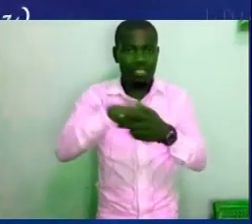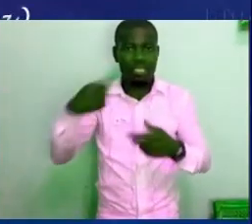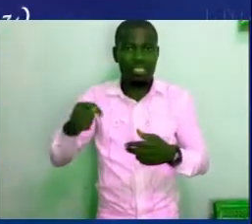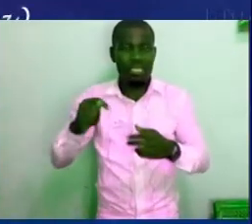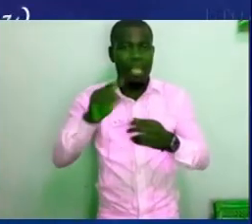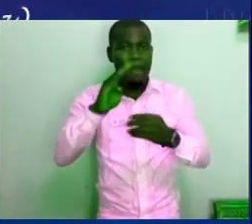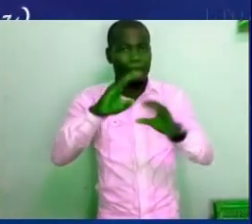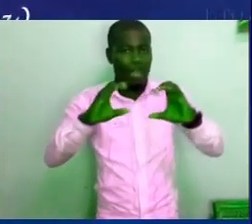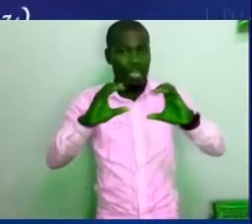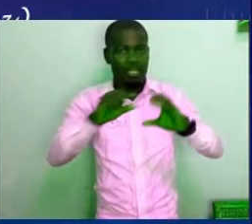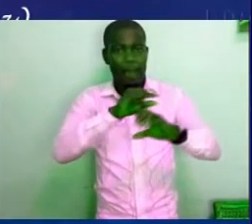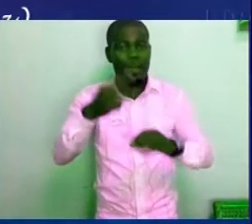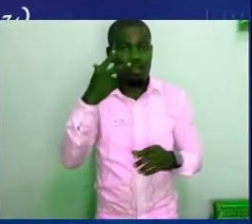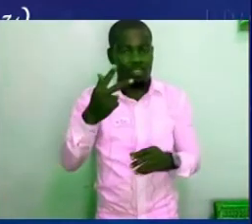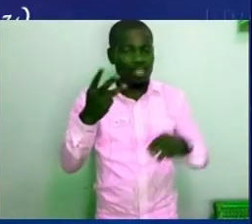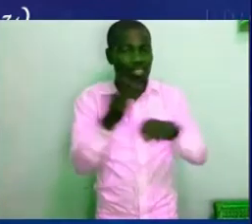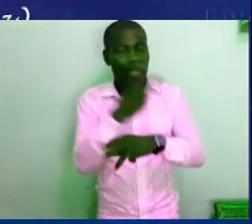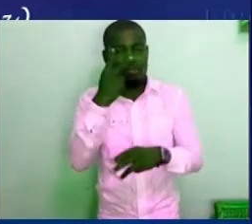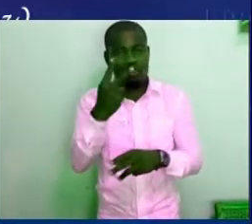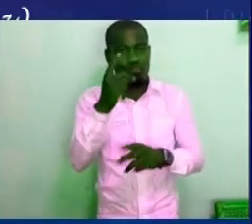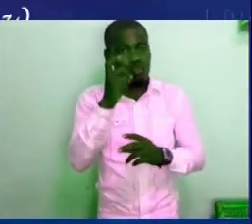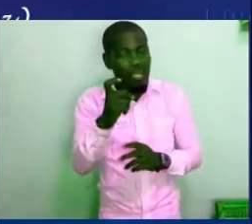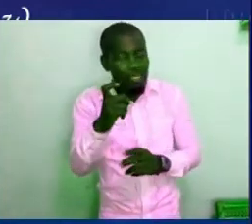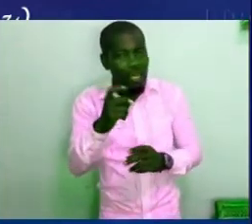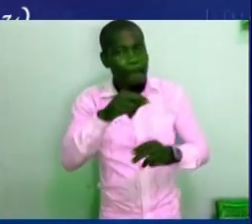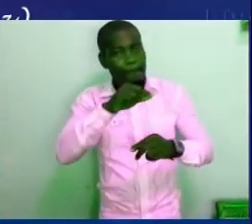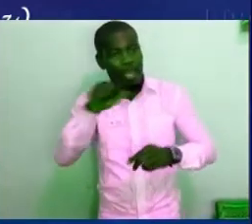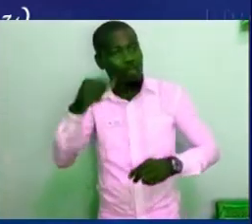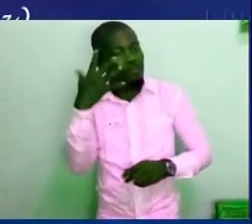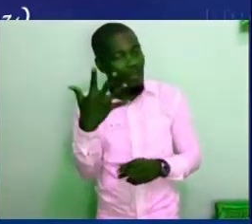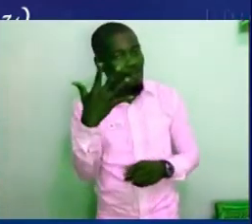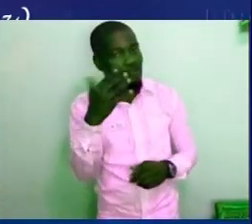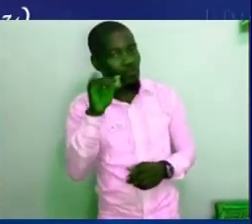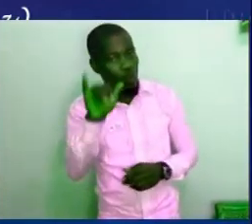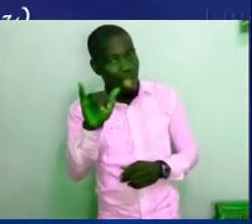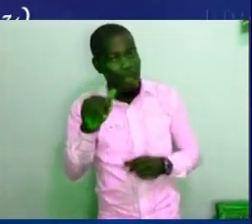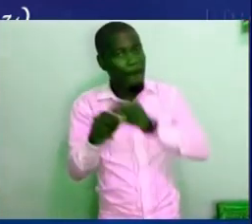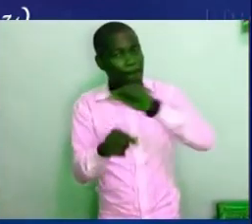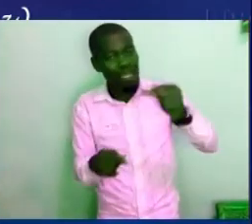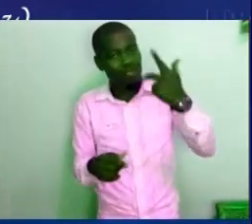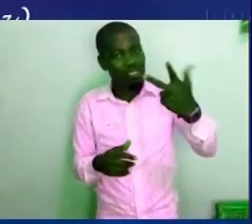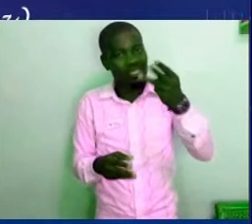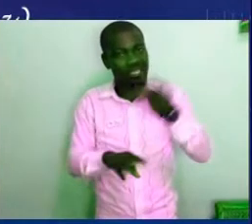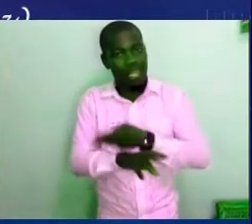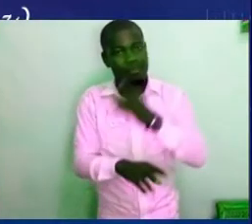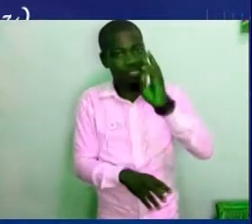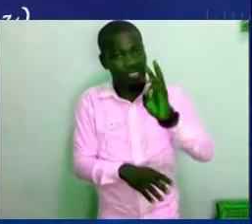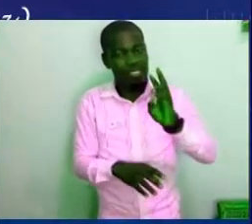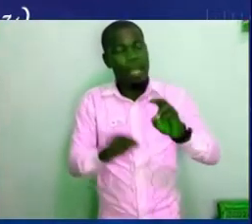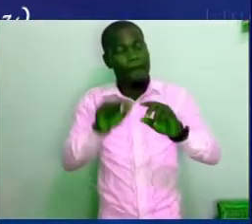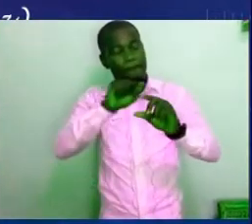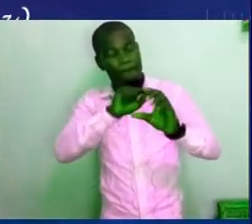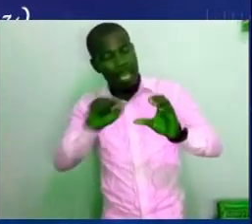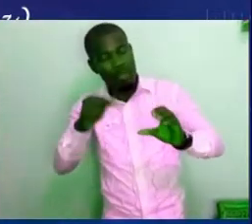outside with all the items in the bracket. Minus 3 times 2x, minus 3 times minus 5y, and